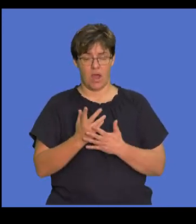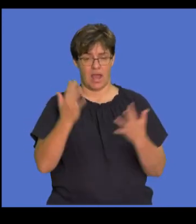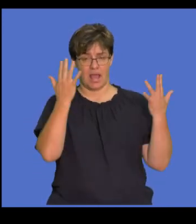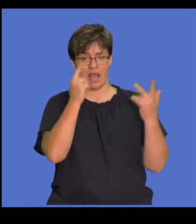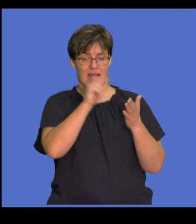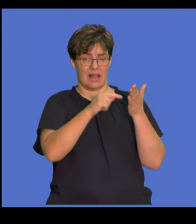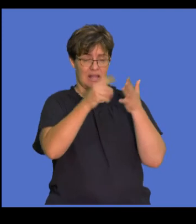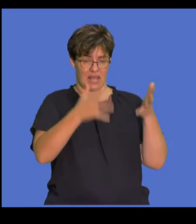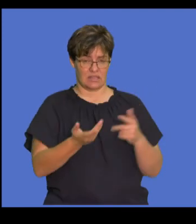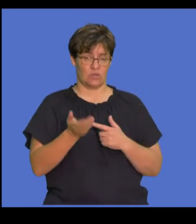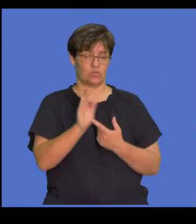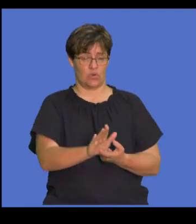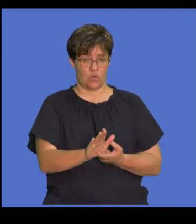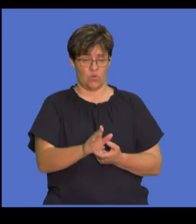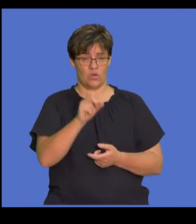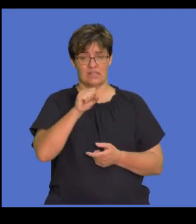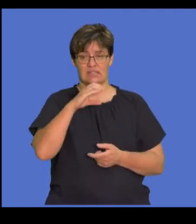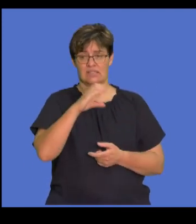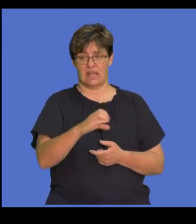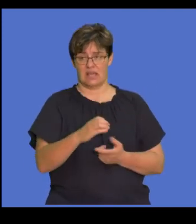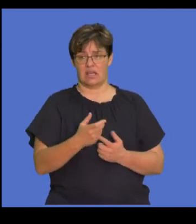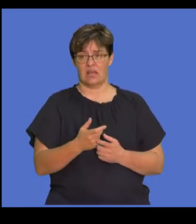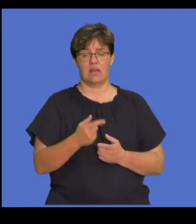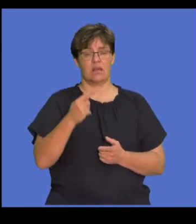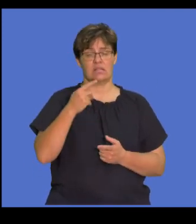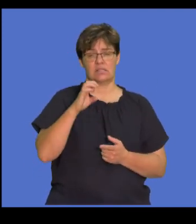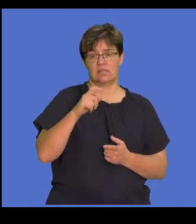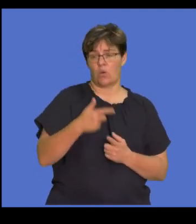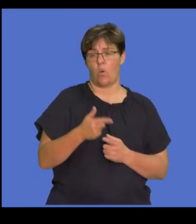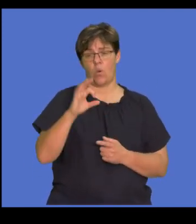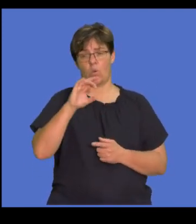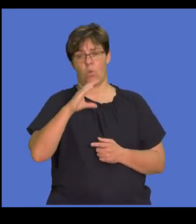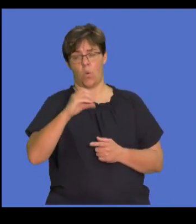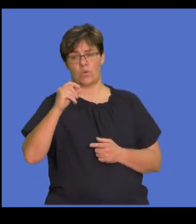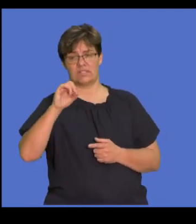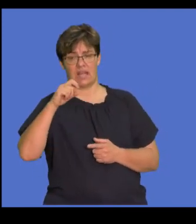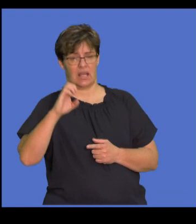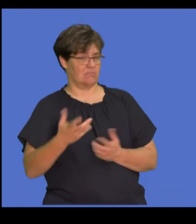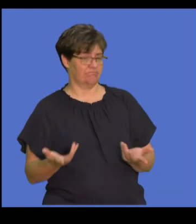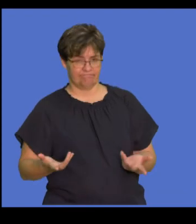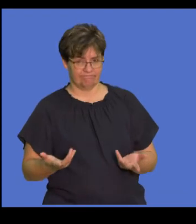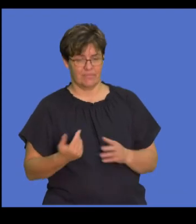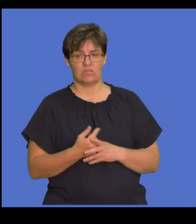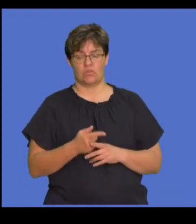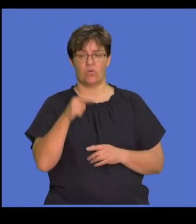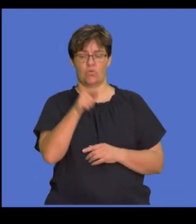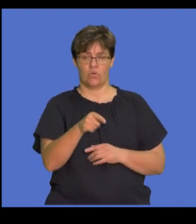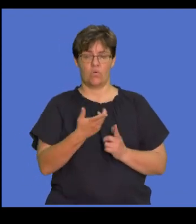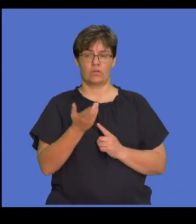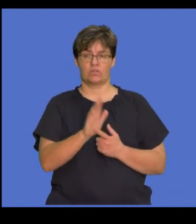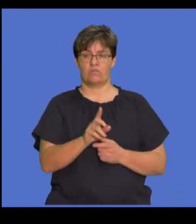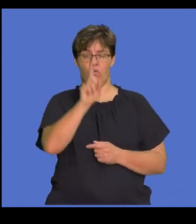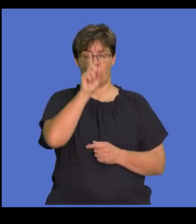1,23. Remember that there's no calculator that shows sec, cot, or cosec. Right, so I'm just going to go to